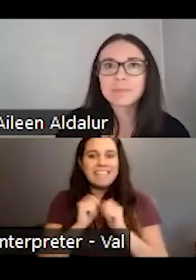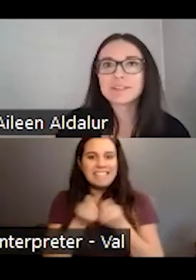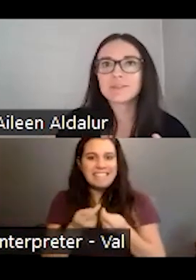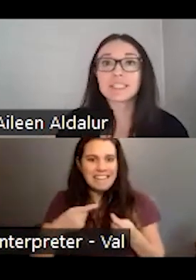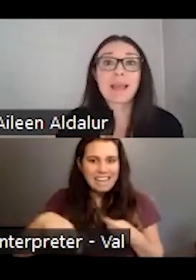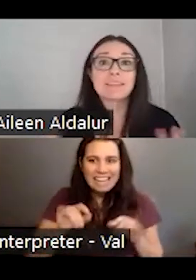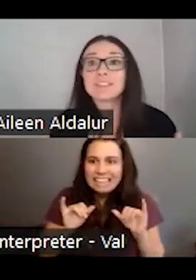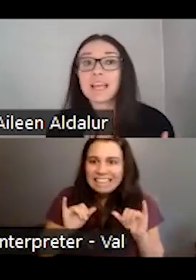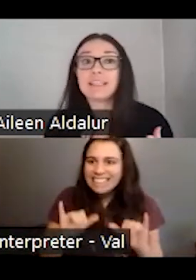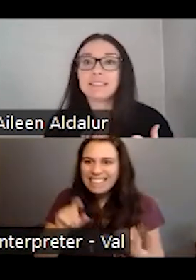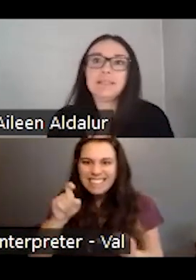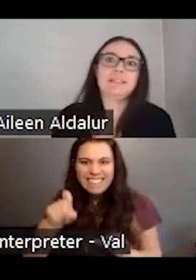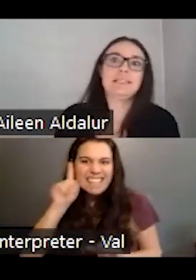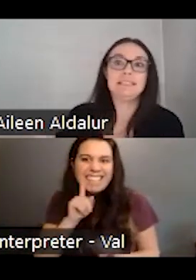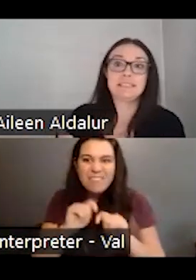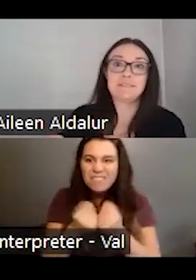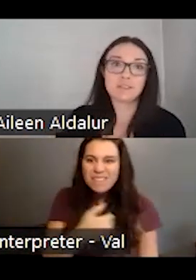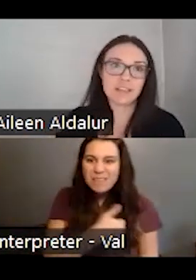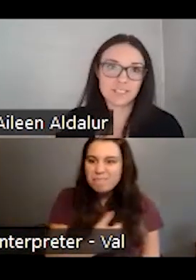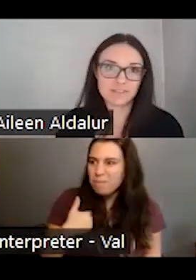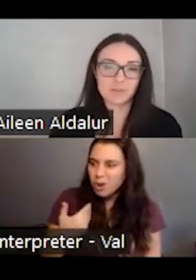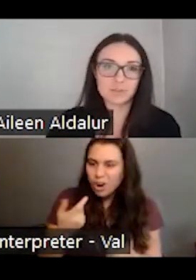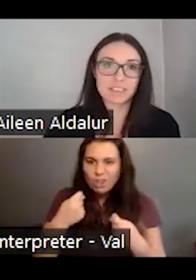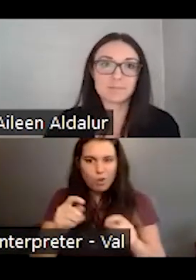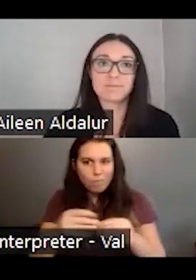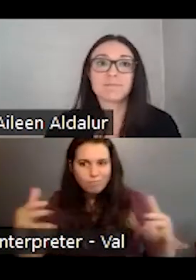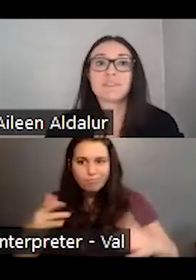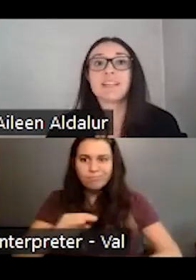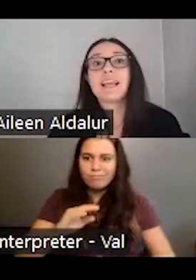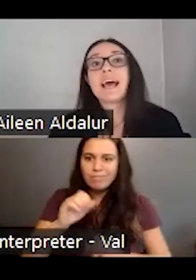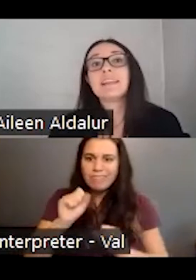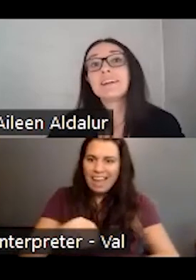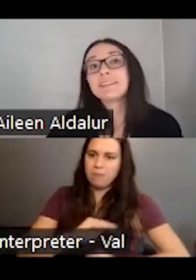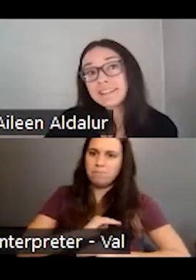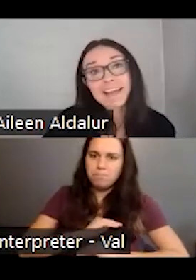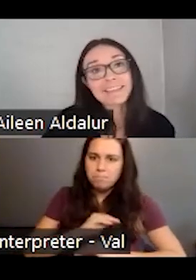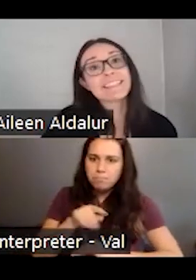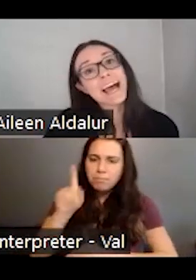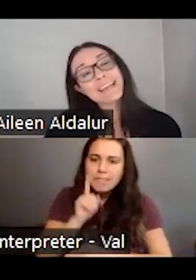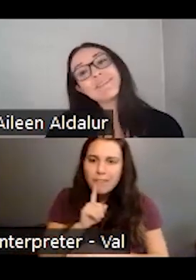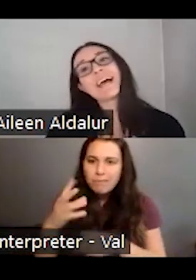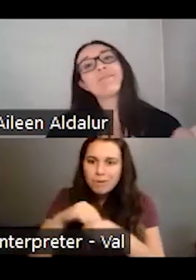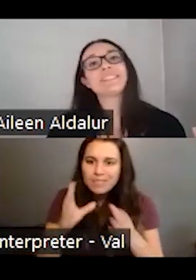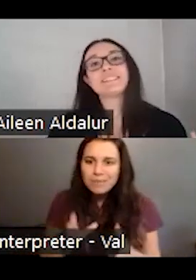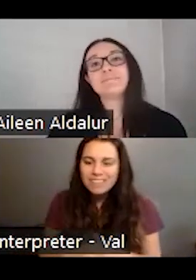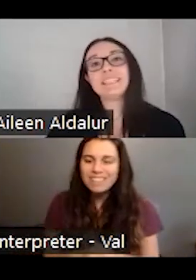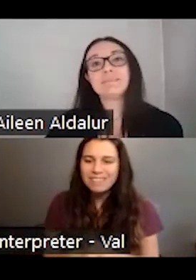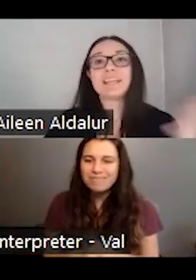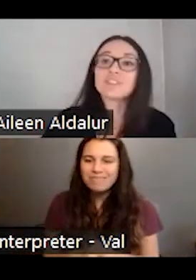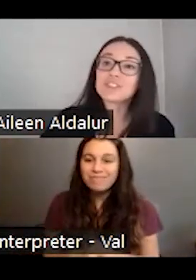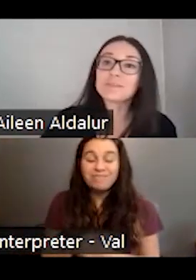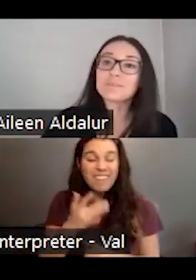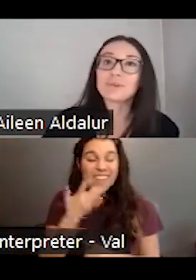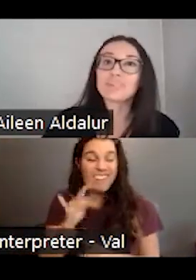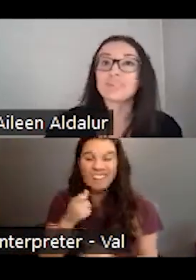team member to expand their study to meet the needs of those deaf individuals. Luckily, at the time, I was completing